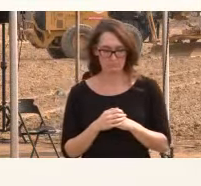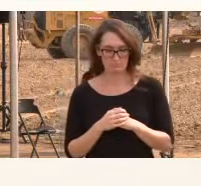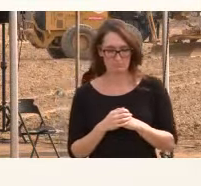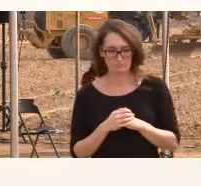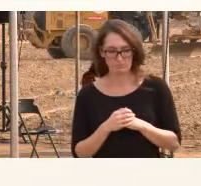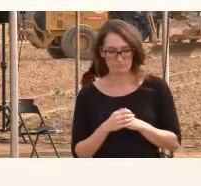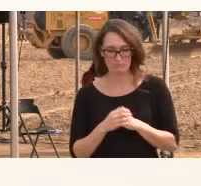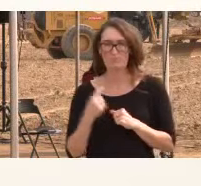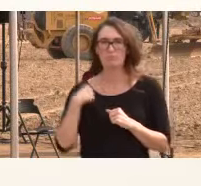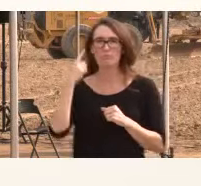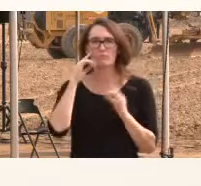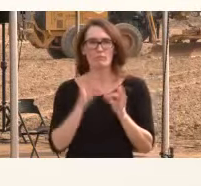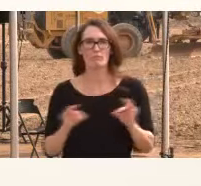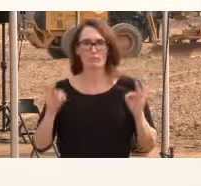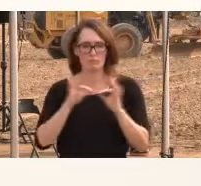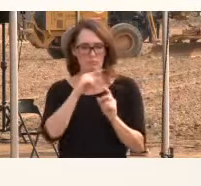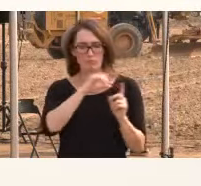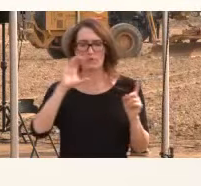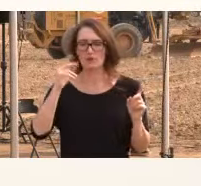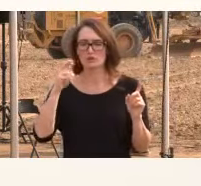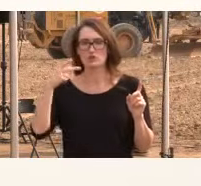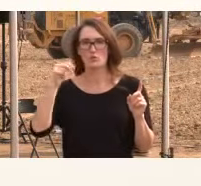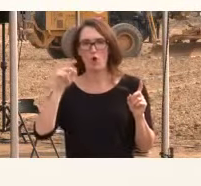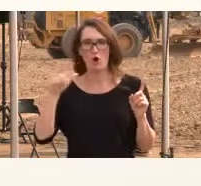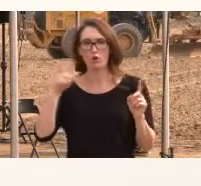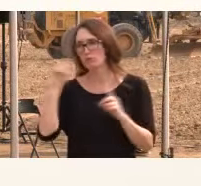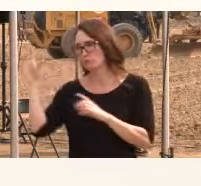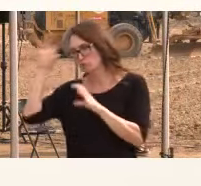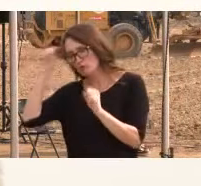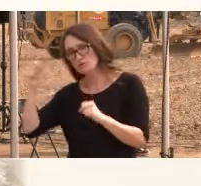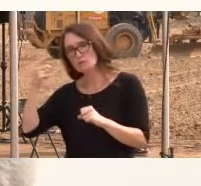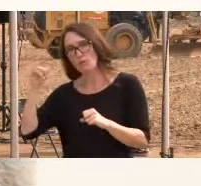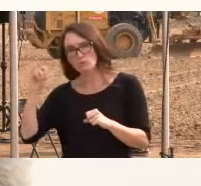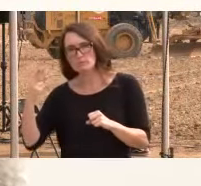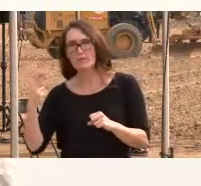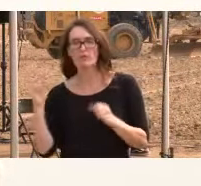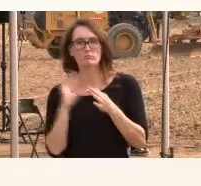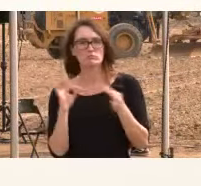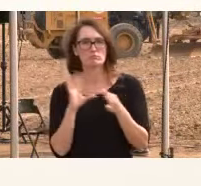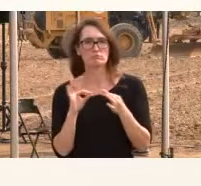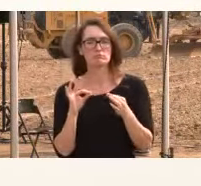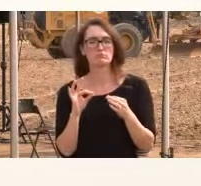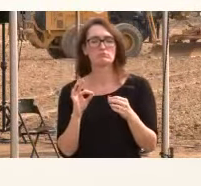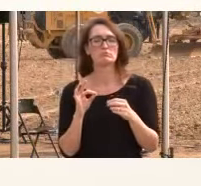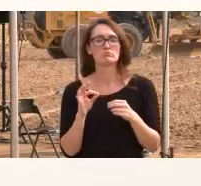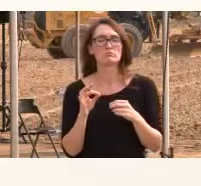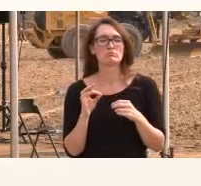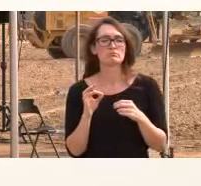important, Chancellor Parnell and President Goldsmith, along